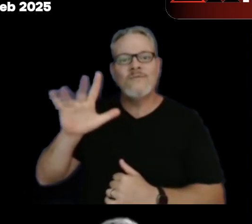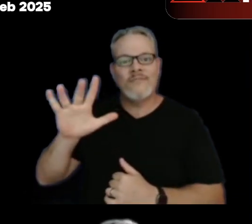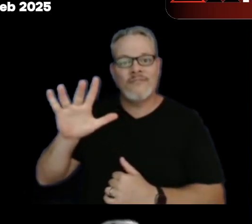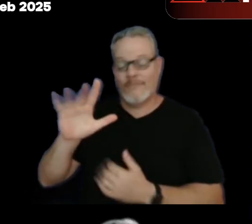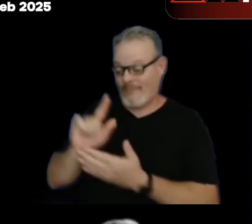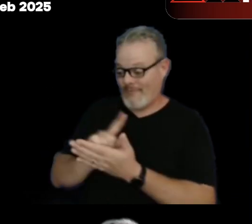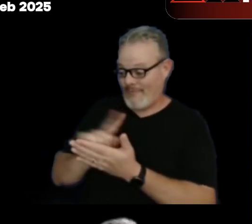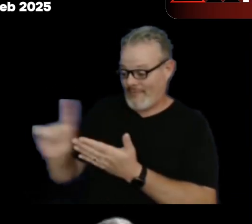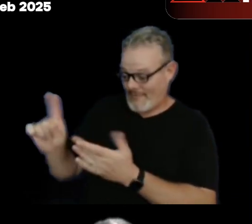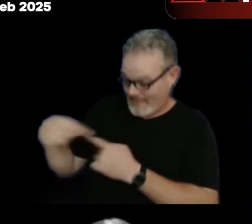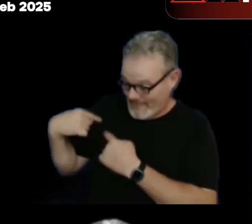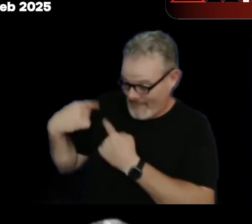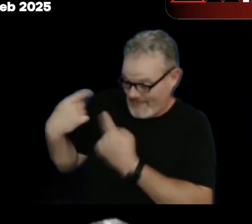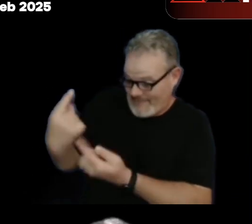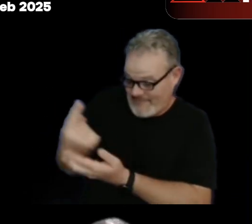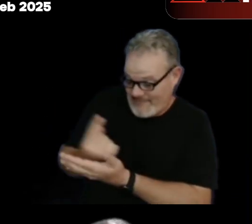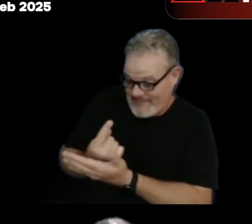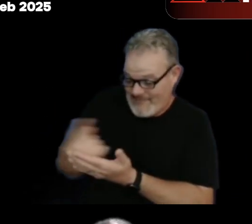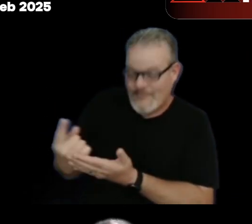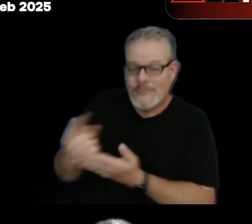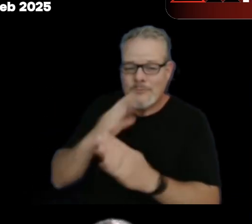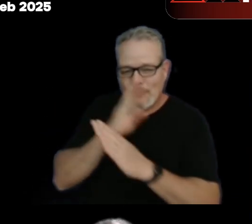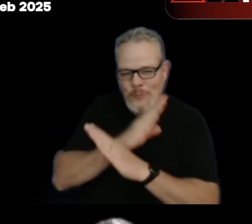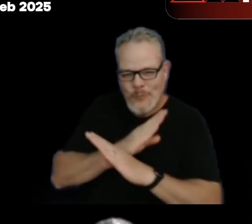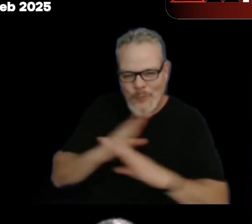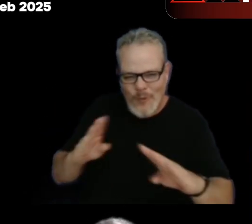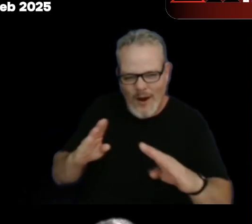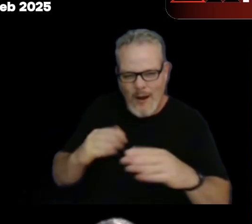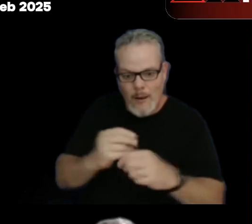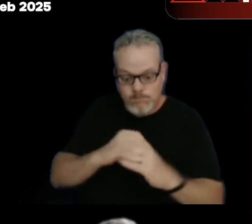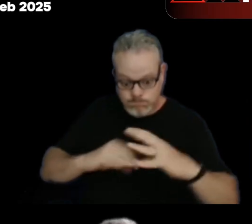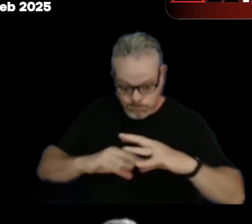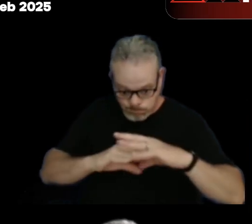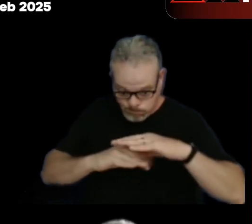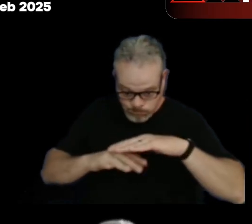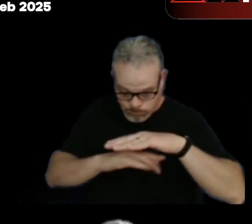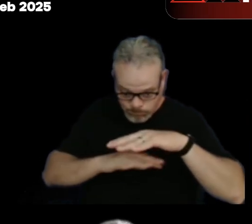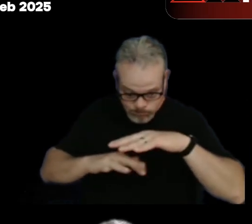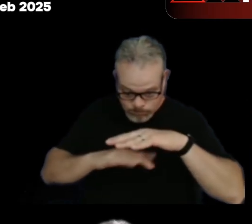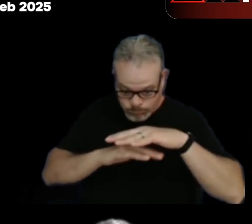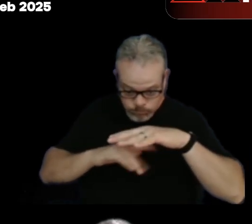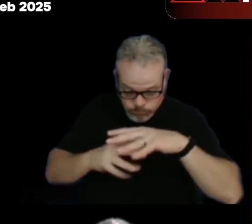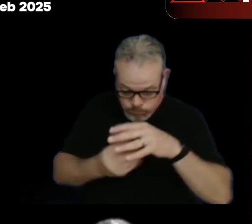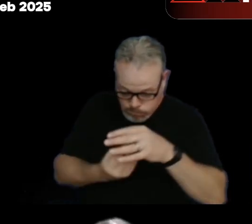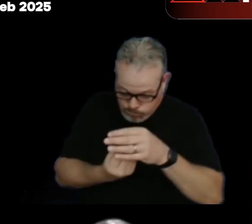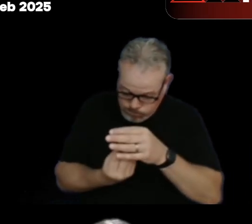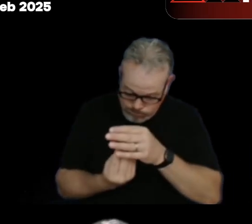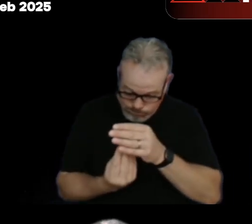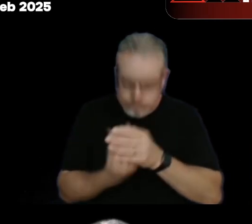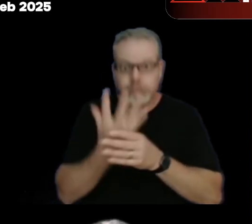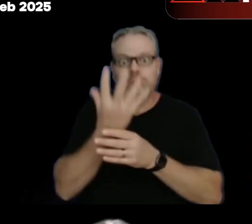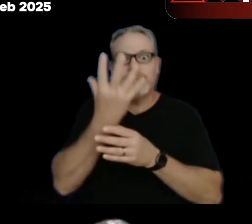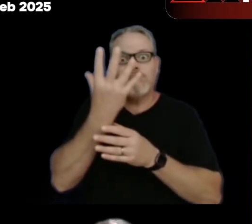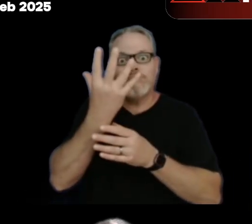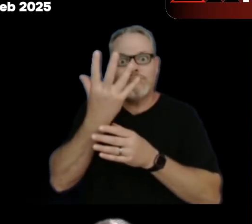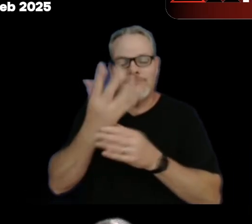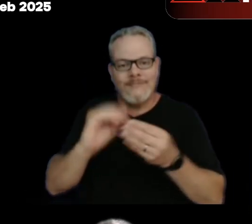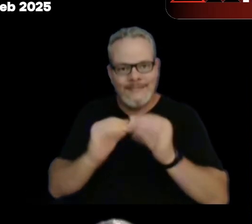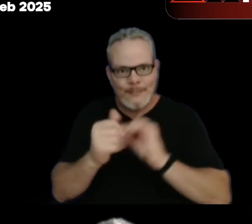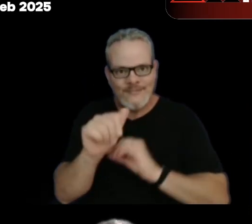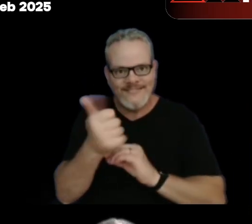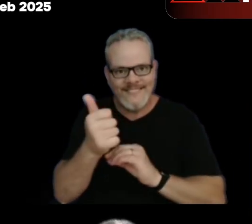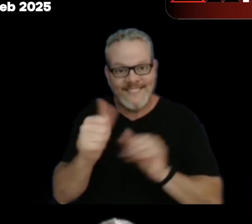as Kilauea built up to its 10th episode of its summit eruption, which began last night, lasted